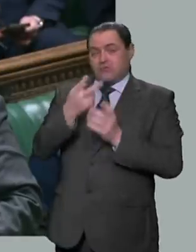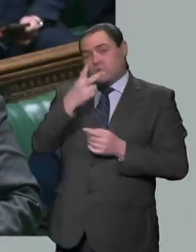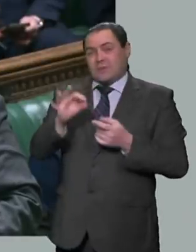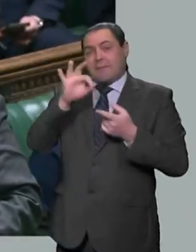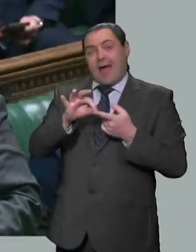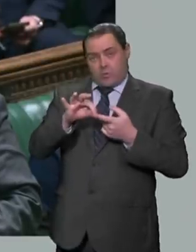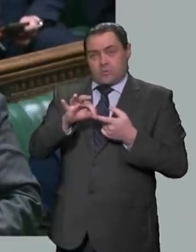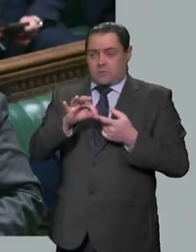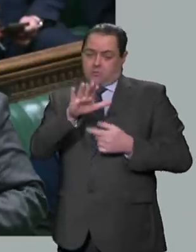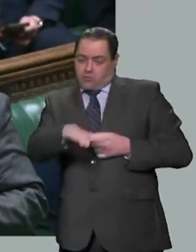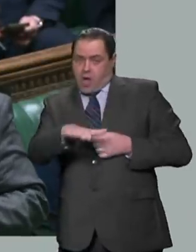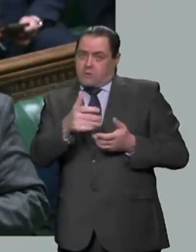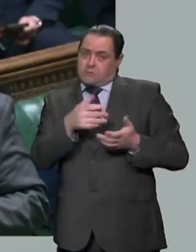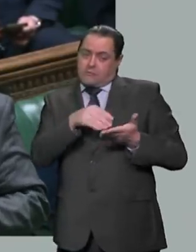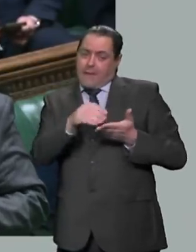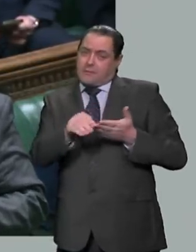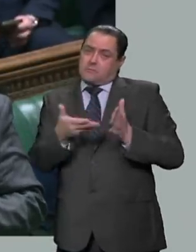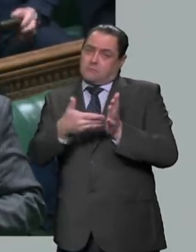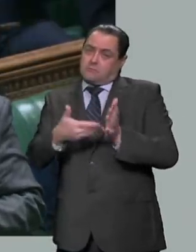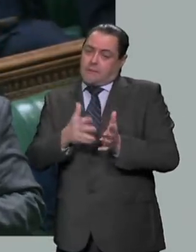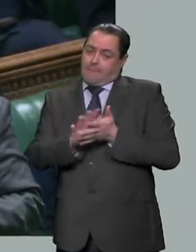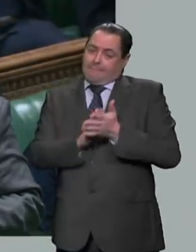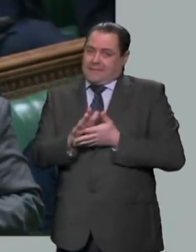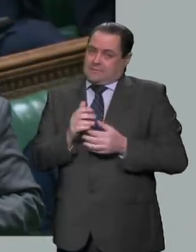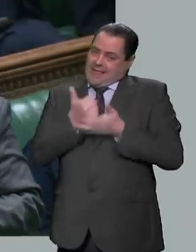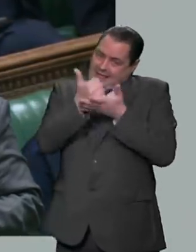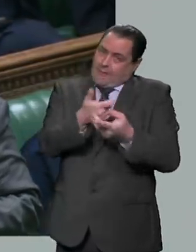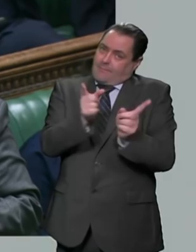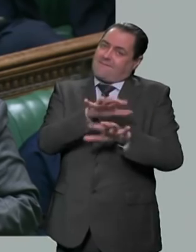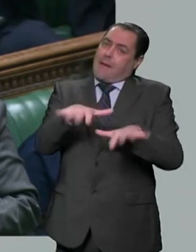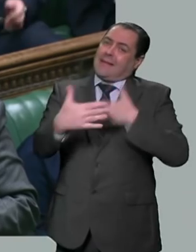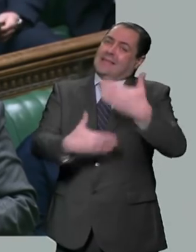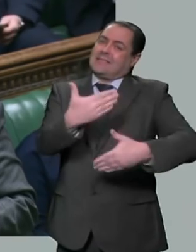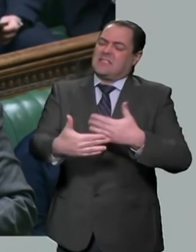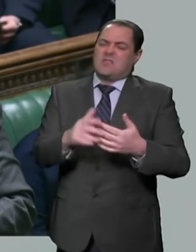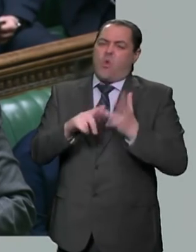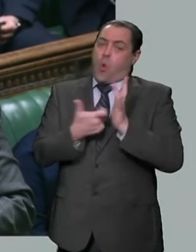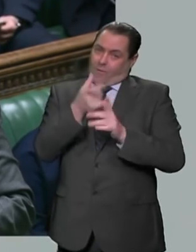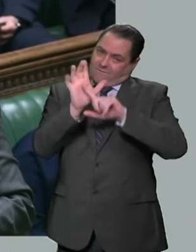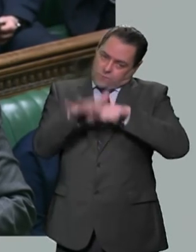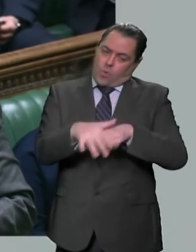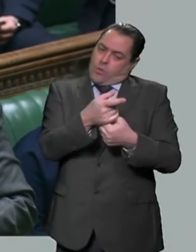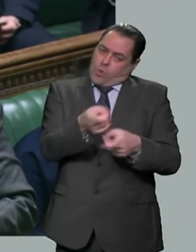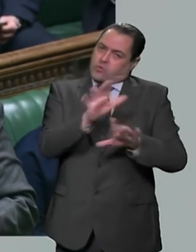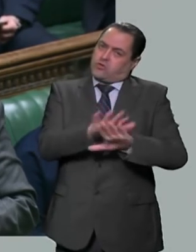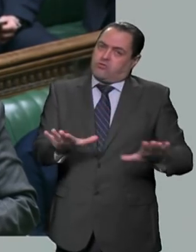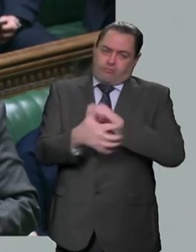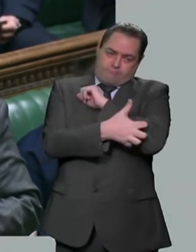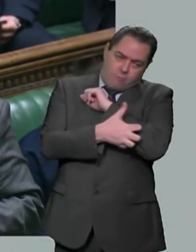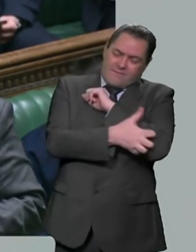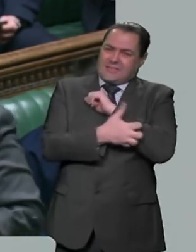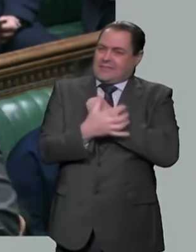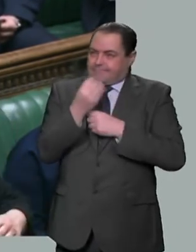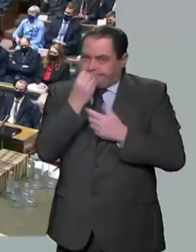payment across the UK? Or will the Tories push hundreds of thousands of children into poverty as a direct result of